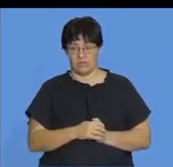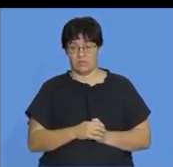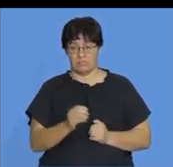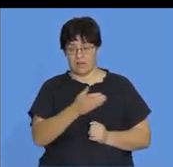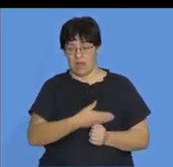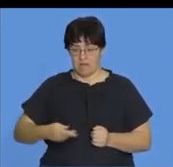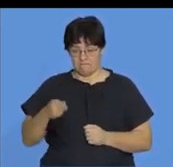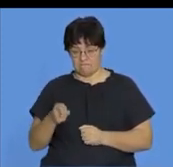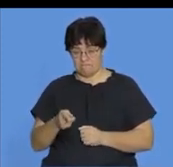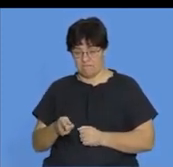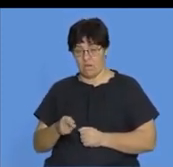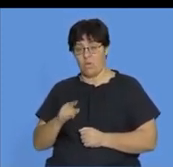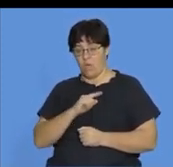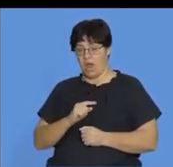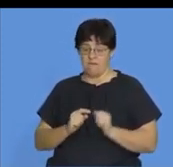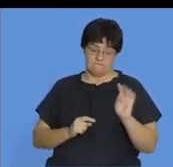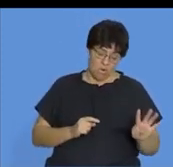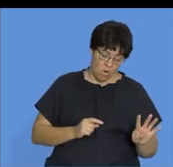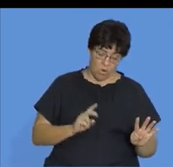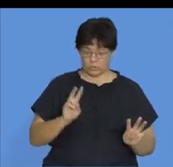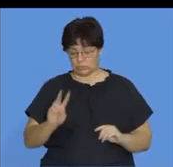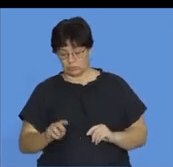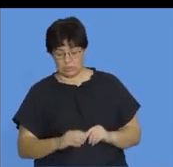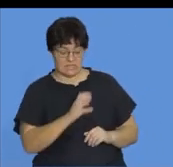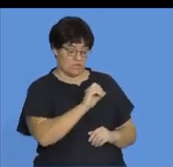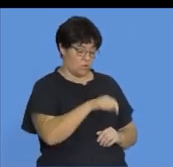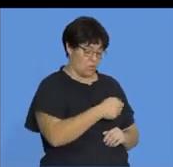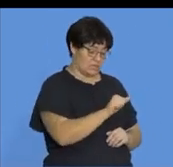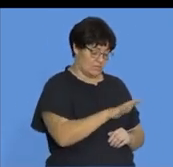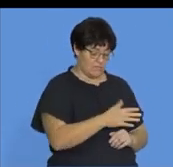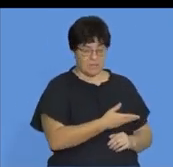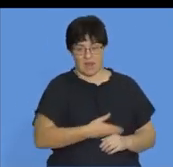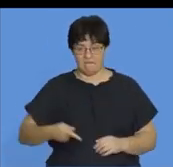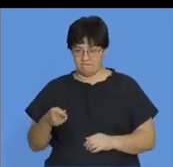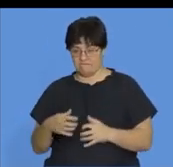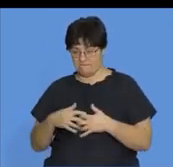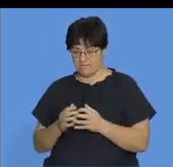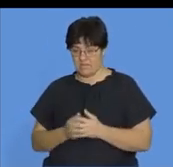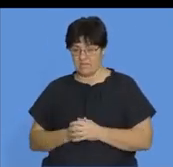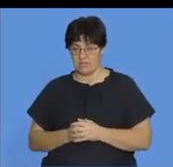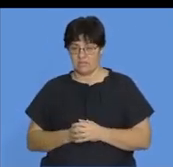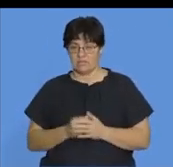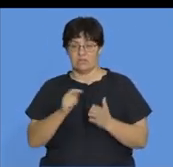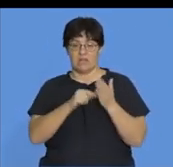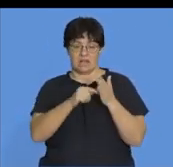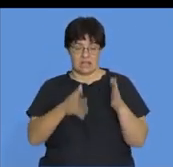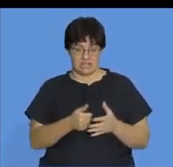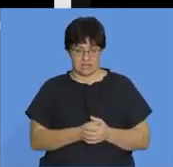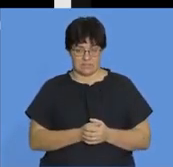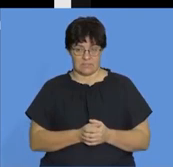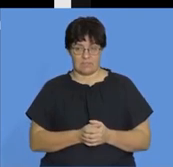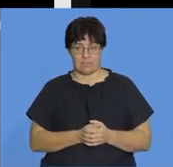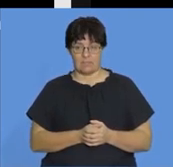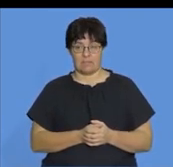0.65 will form half that because 4 forms 2. 0.65 will form half that. So if we go to